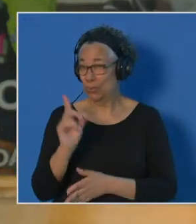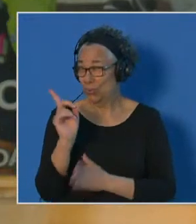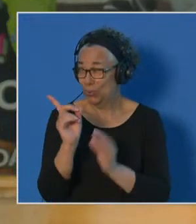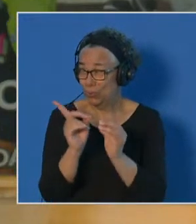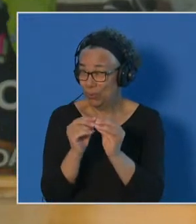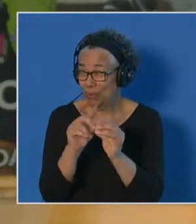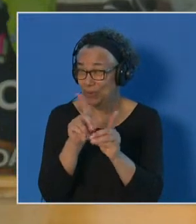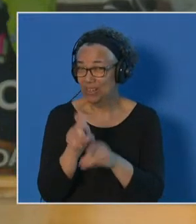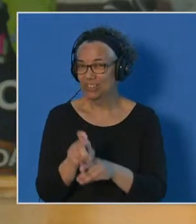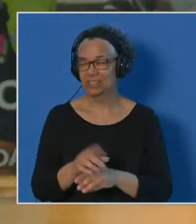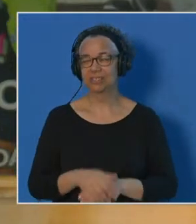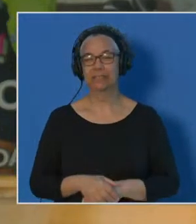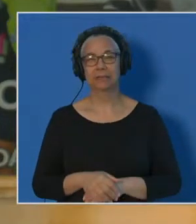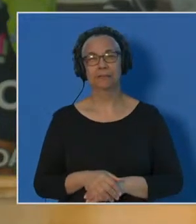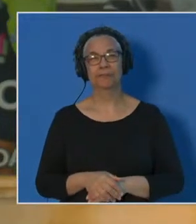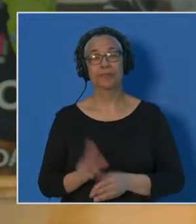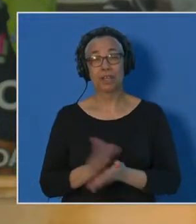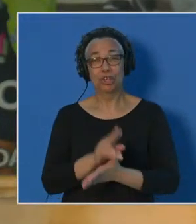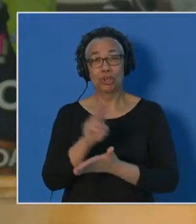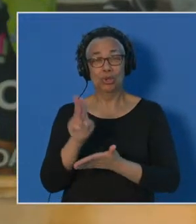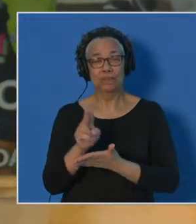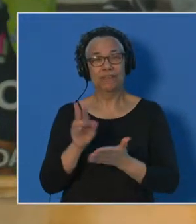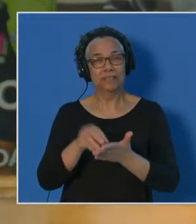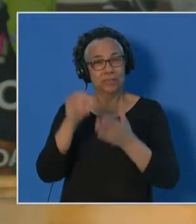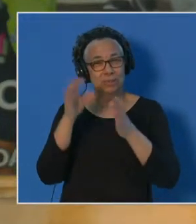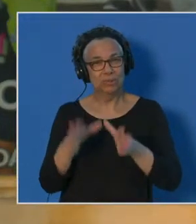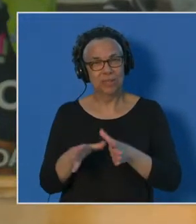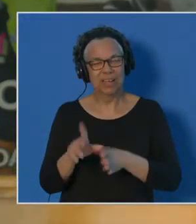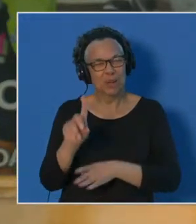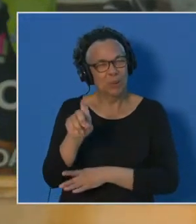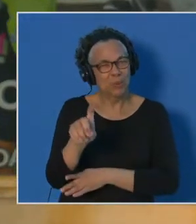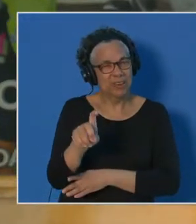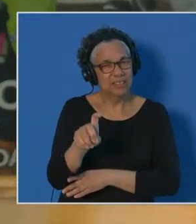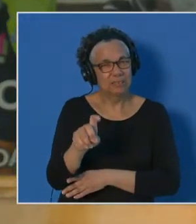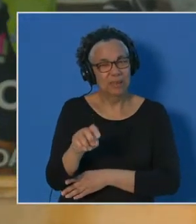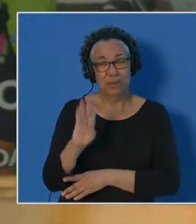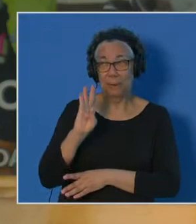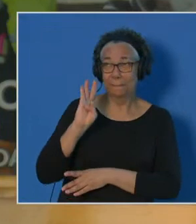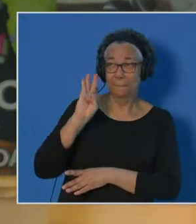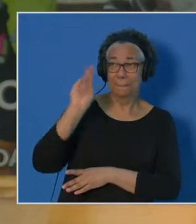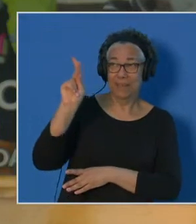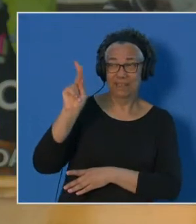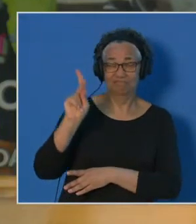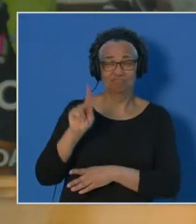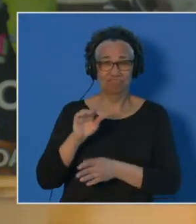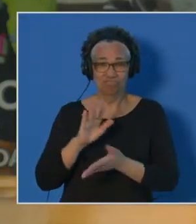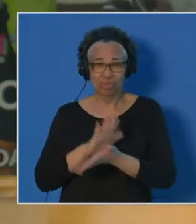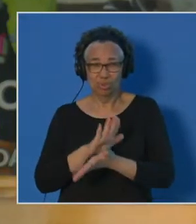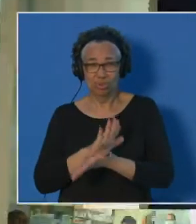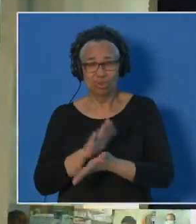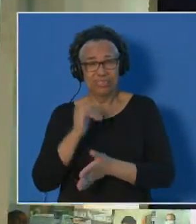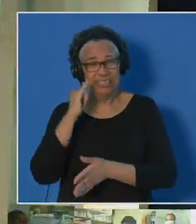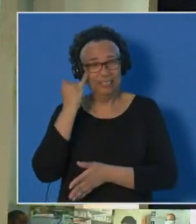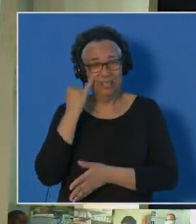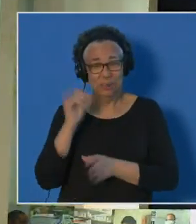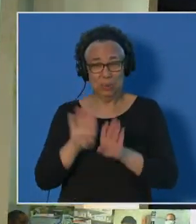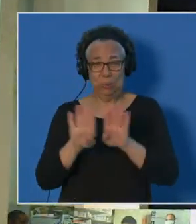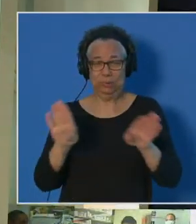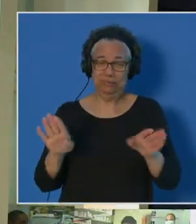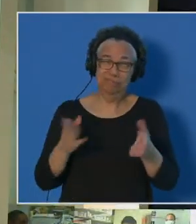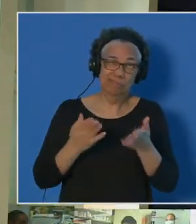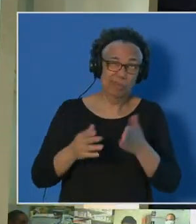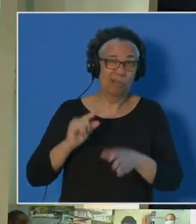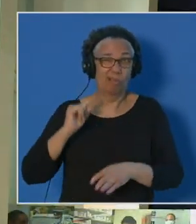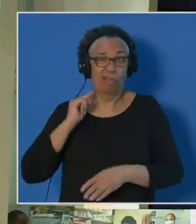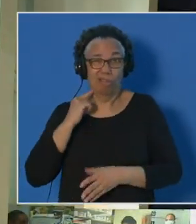Students, actually university students, current ones, are wondering about traveling back for school, if it might be open as early as August, and some people even